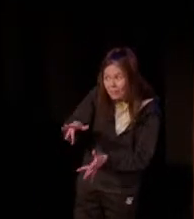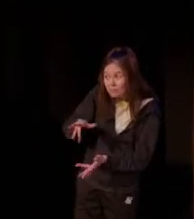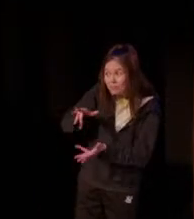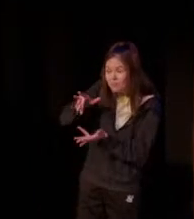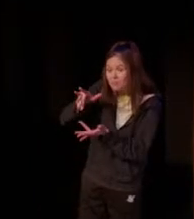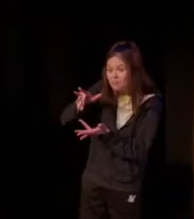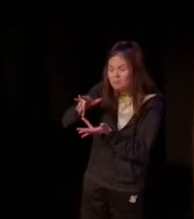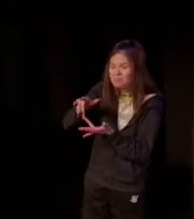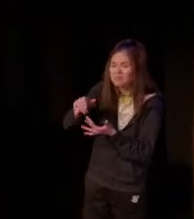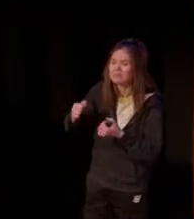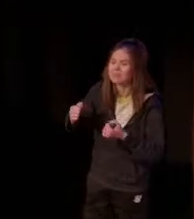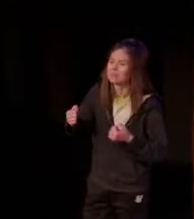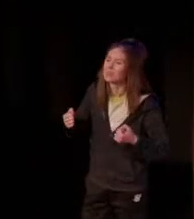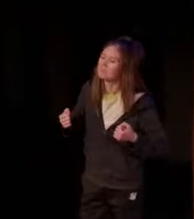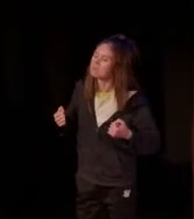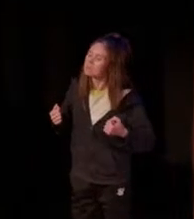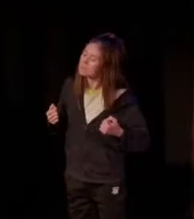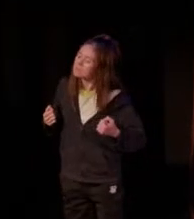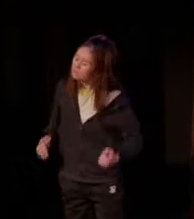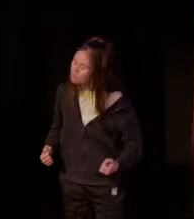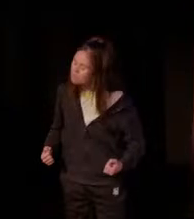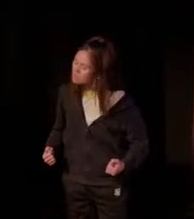fight to prove she's good.